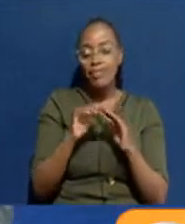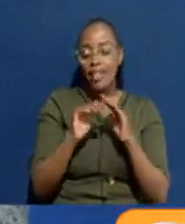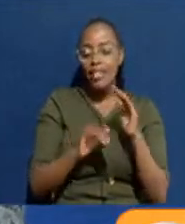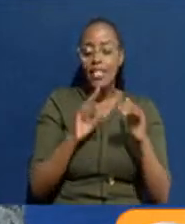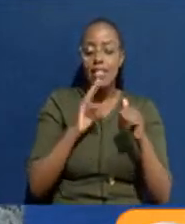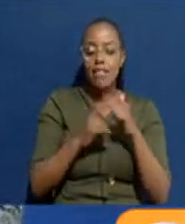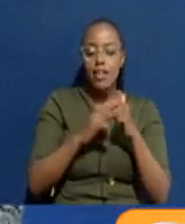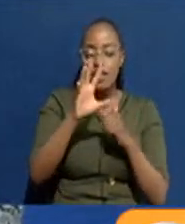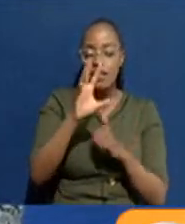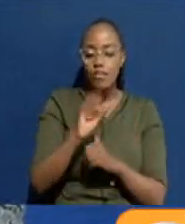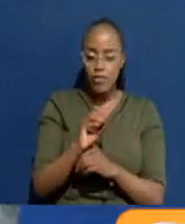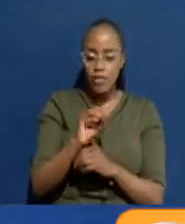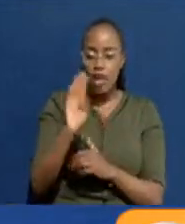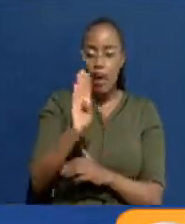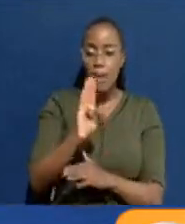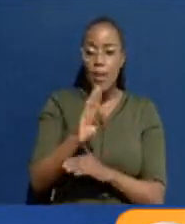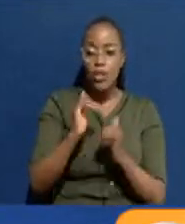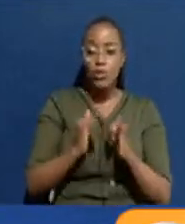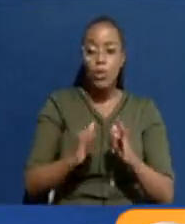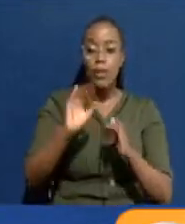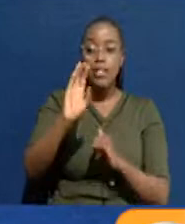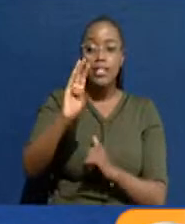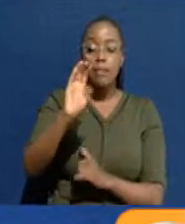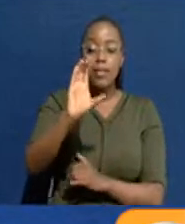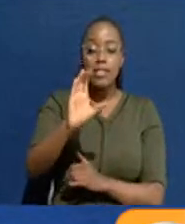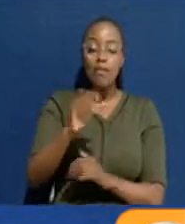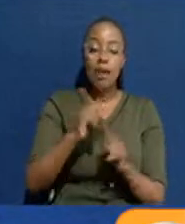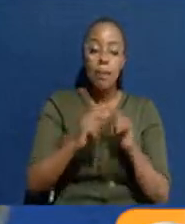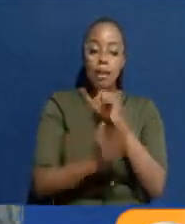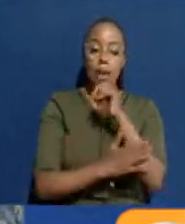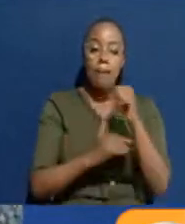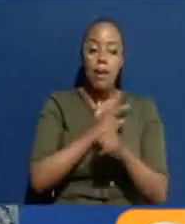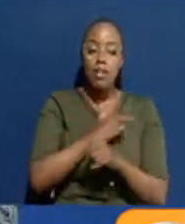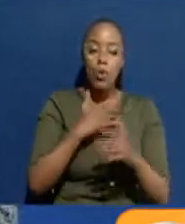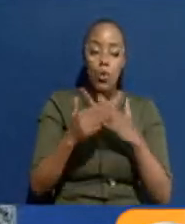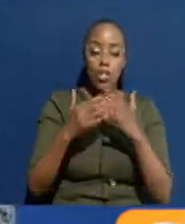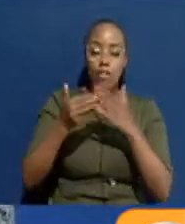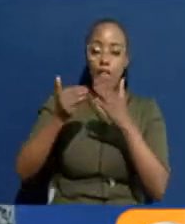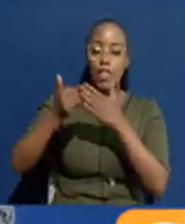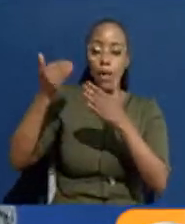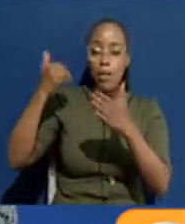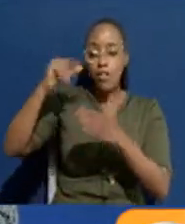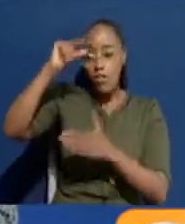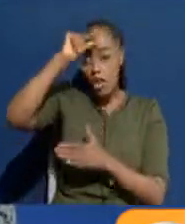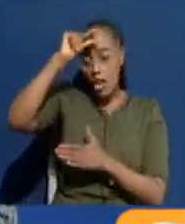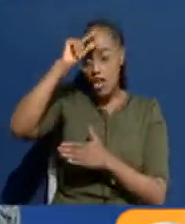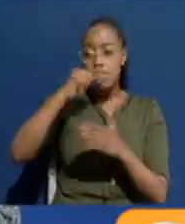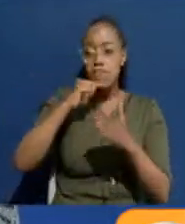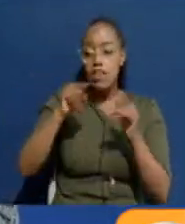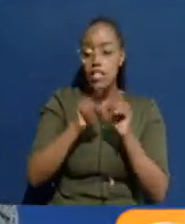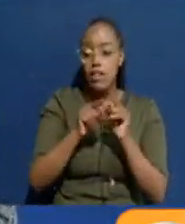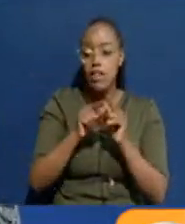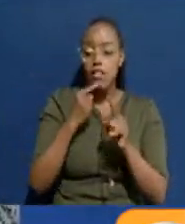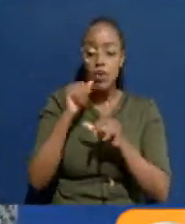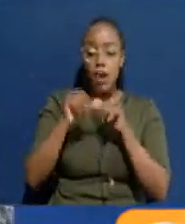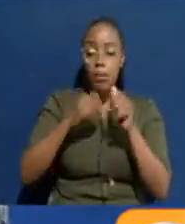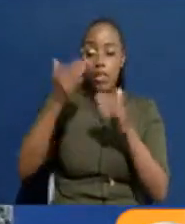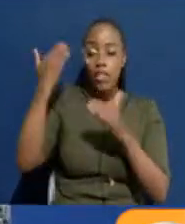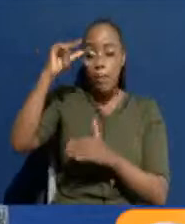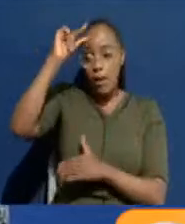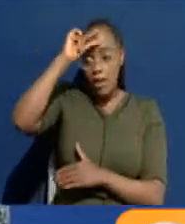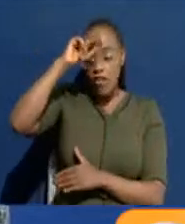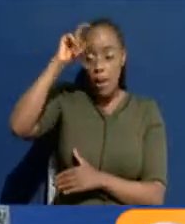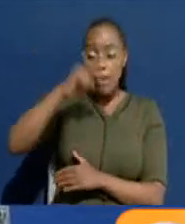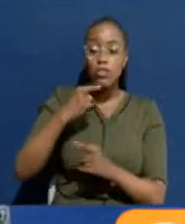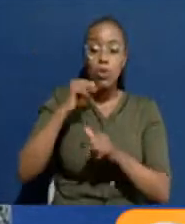to implement CBC. Okay. Unfortunately, whatever the previous regime, we are told that we should not tell people about the previous regime, but we must tell